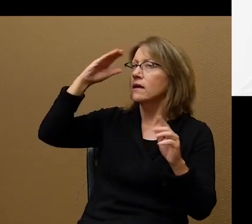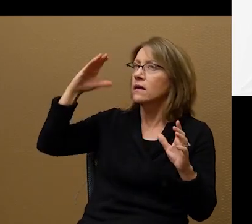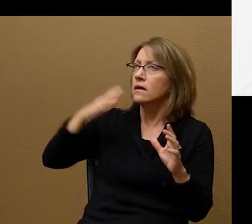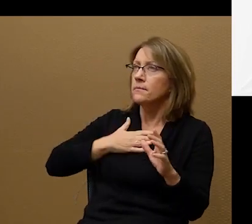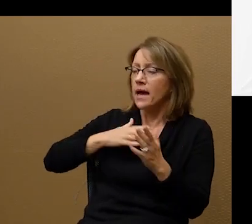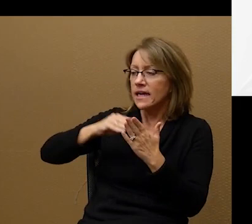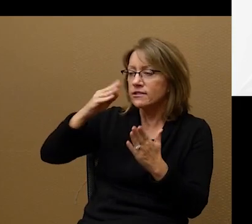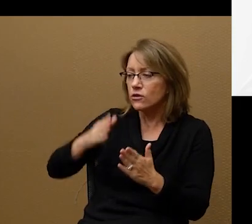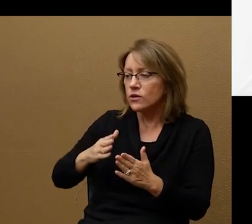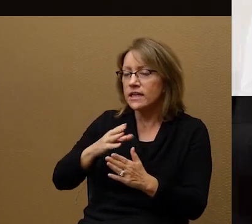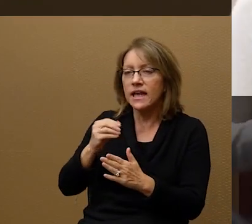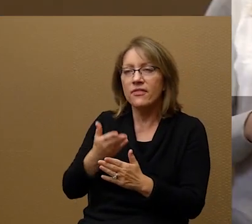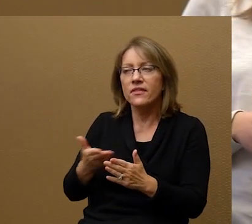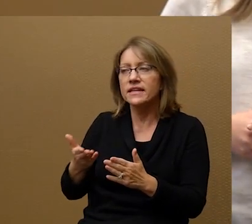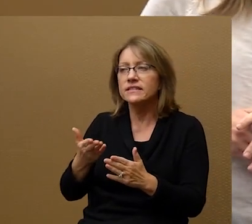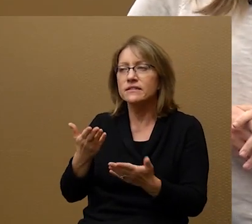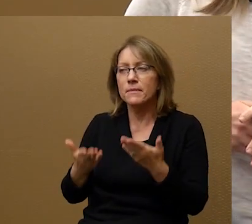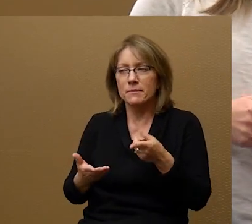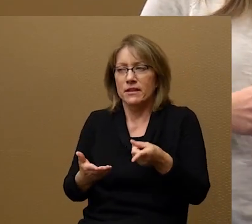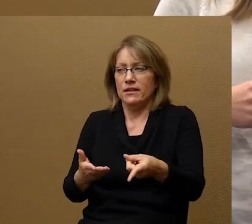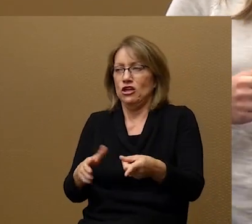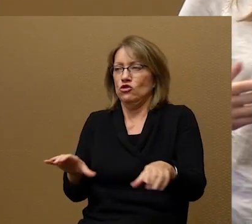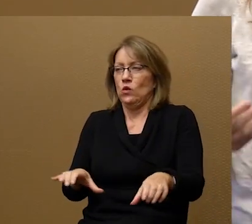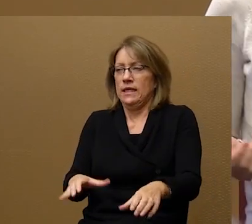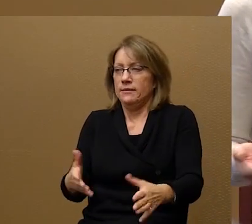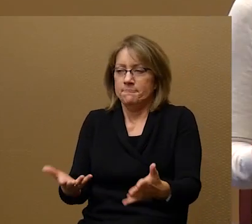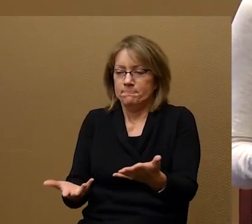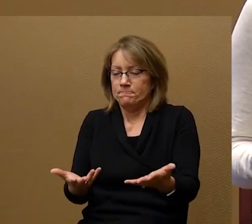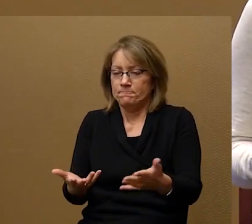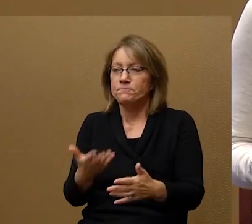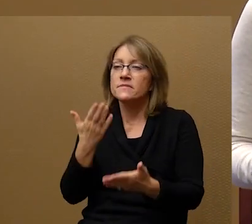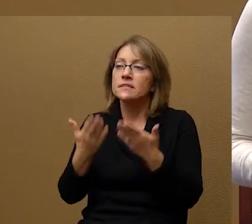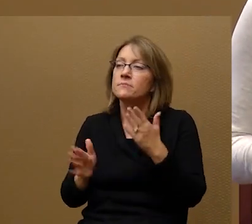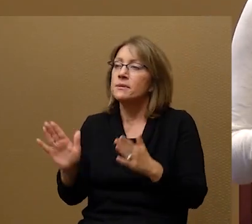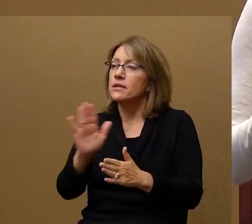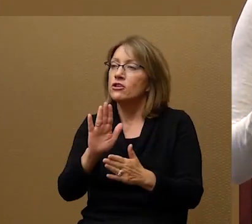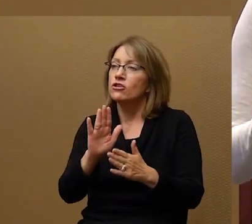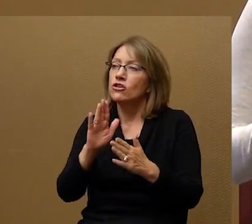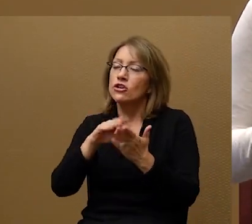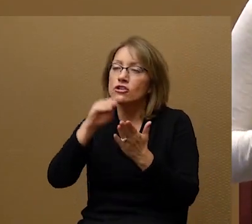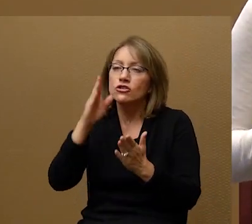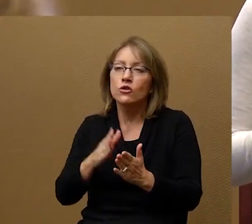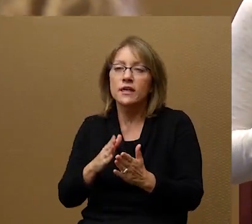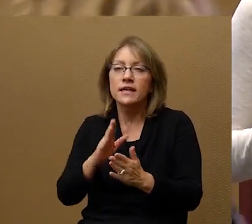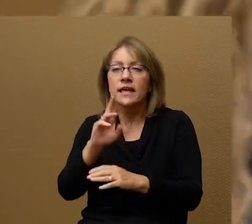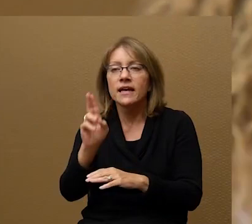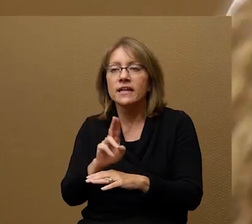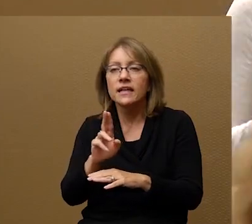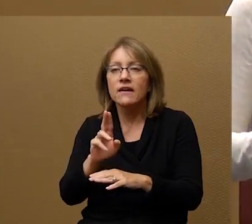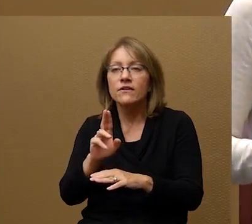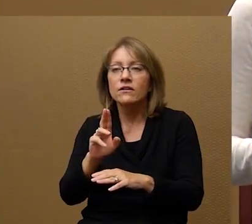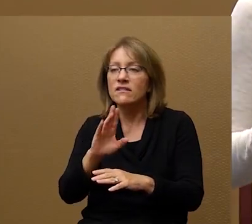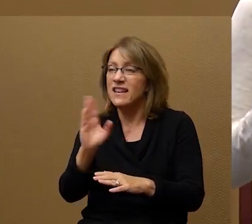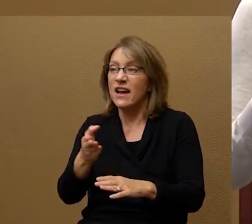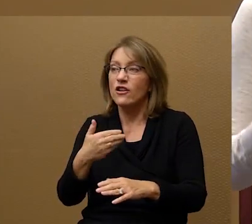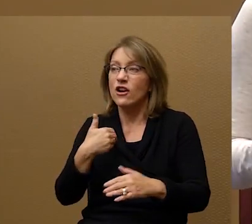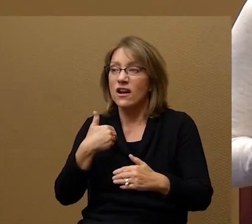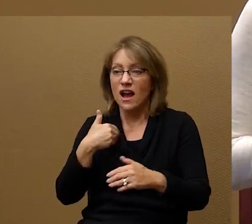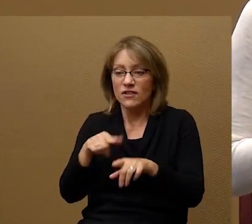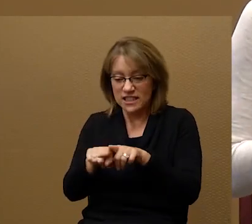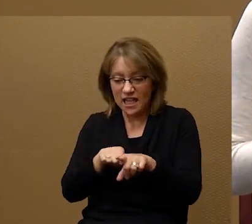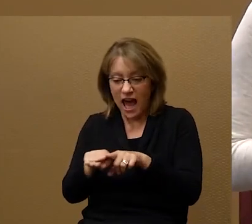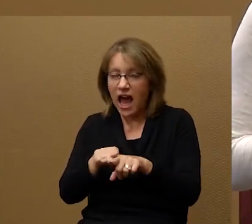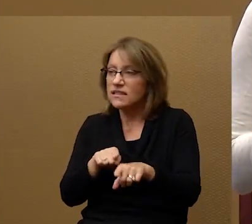the things that they might be exhibiting. You might have a student, that never wears socks to school, and you always